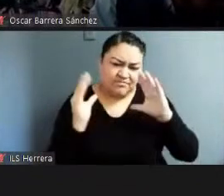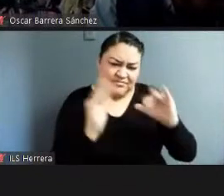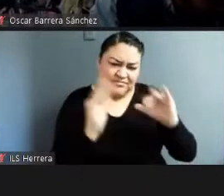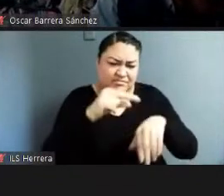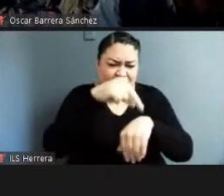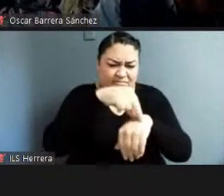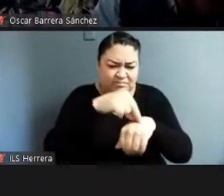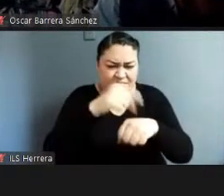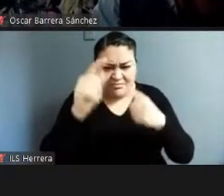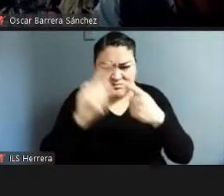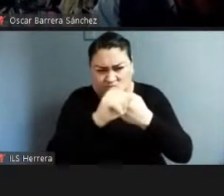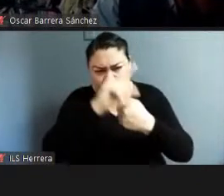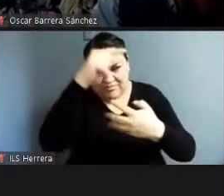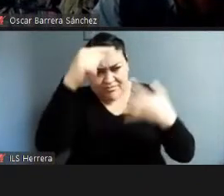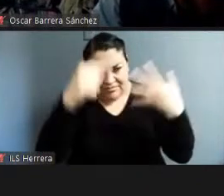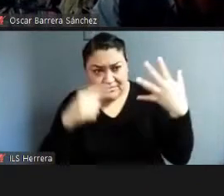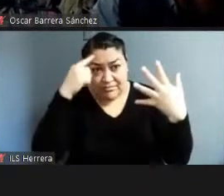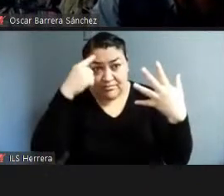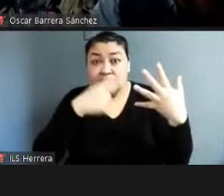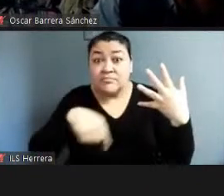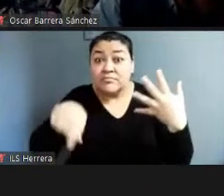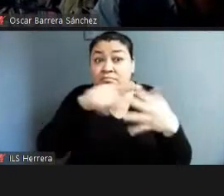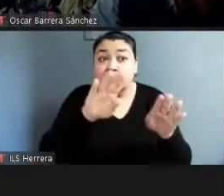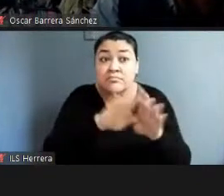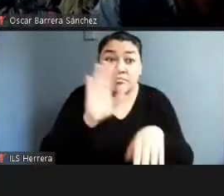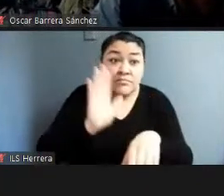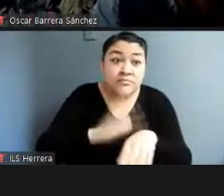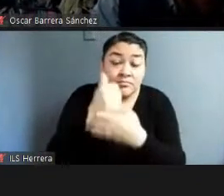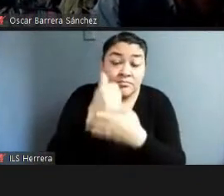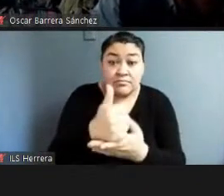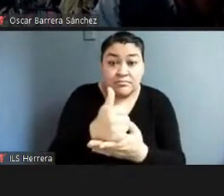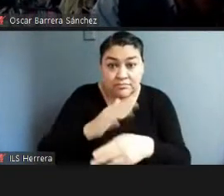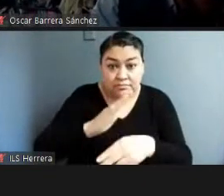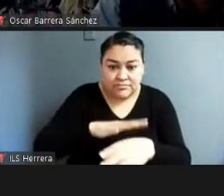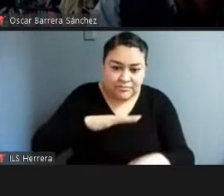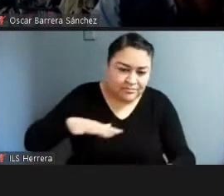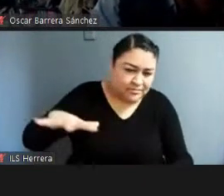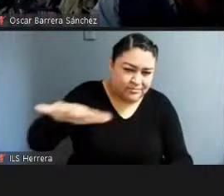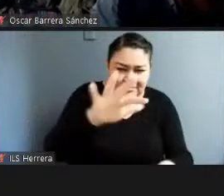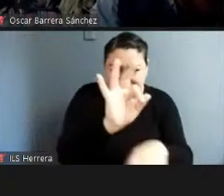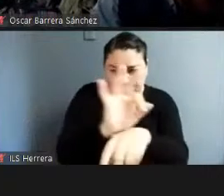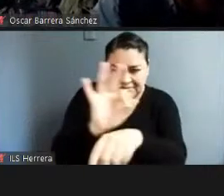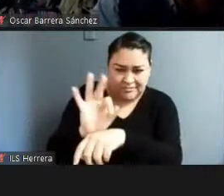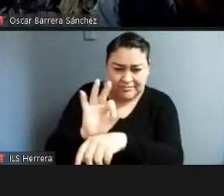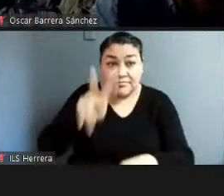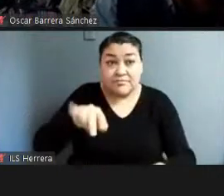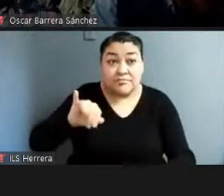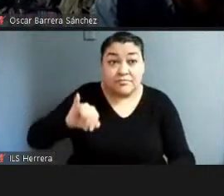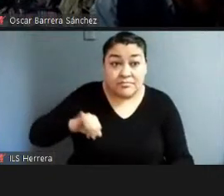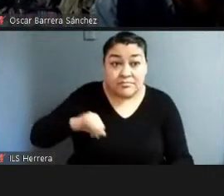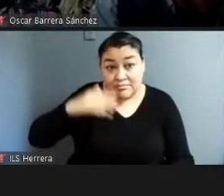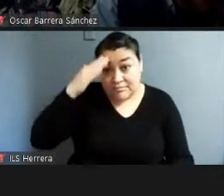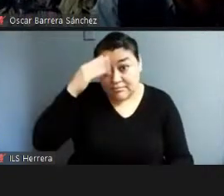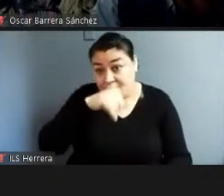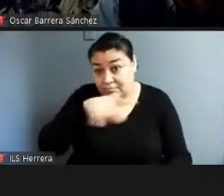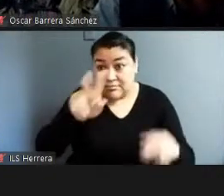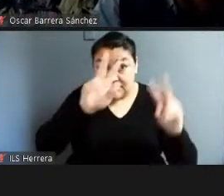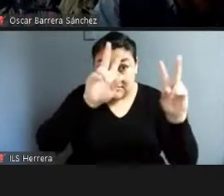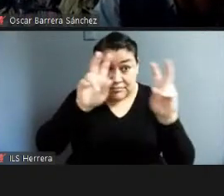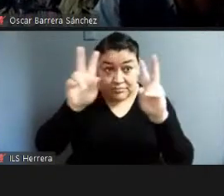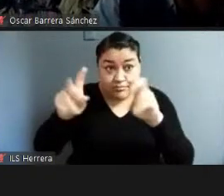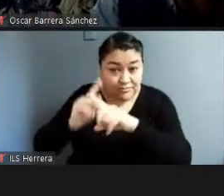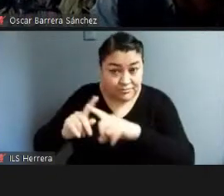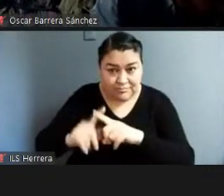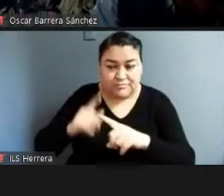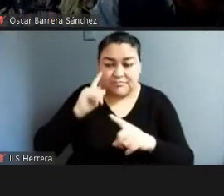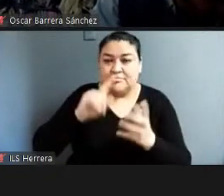around areas around social justice. And I was really interested to hear around the development of competencies around sustainable healthcare,